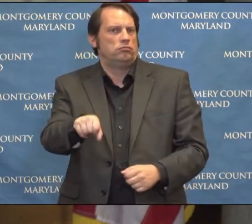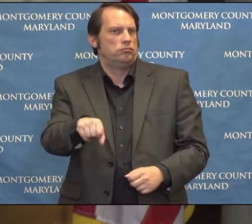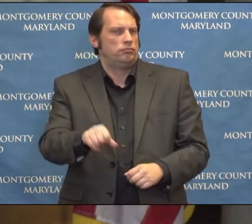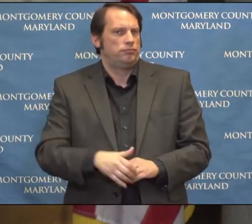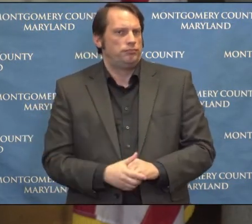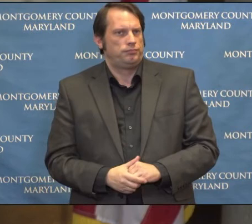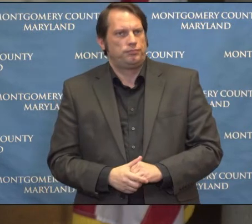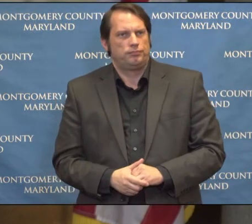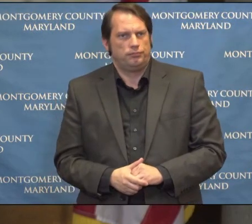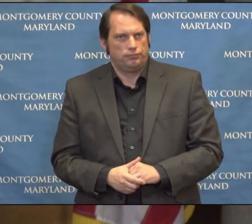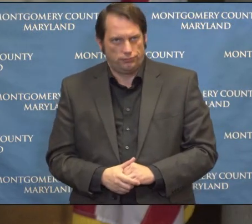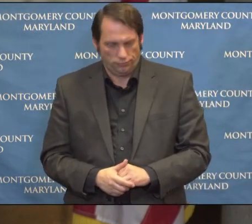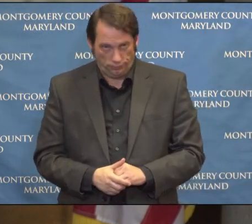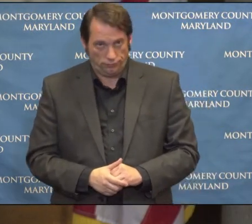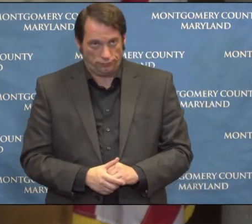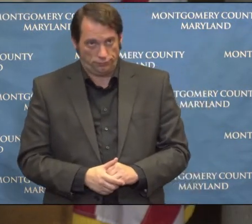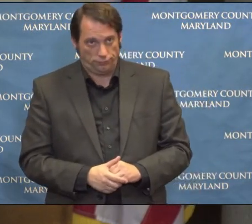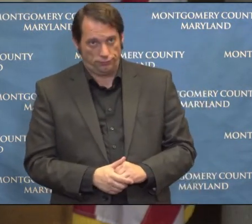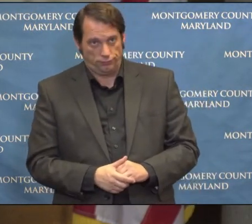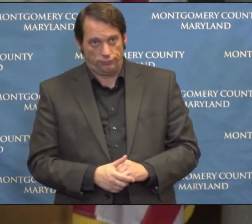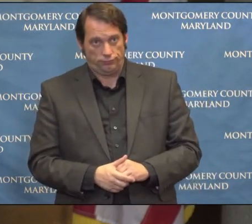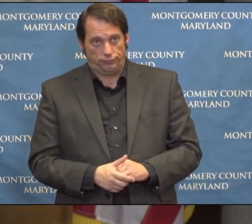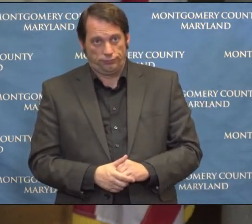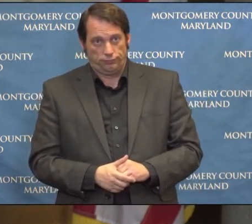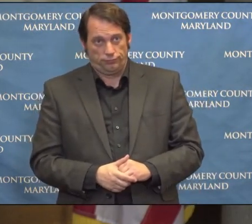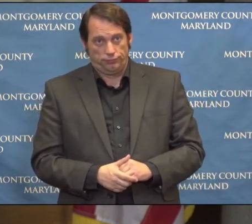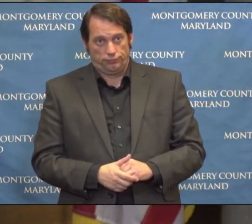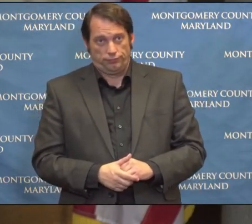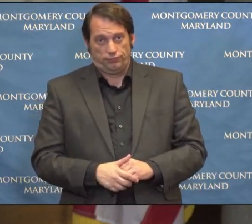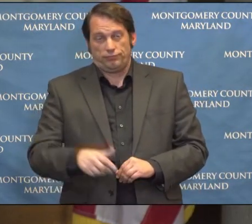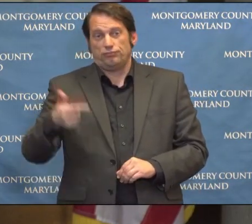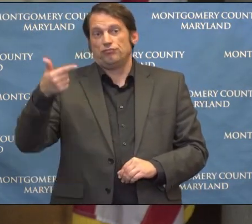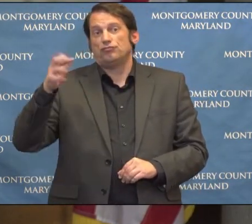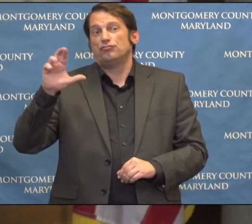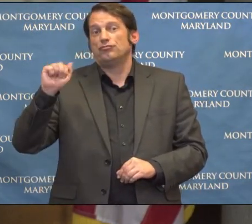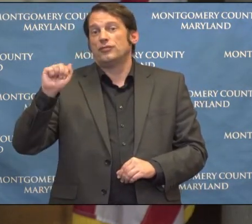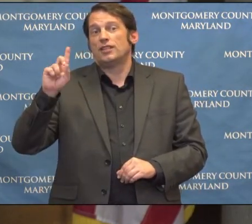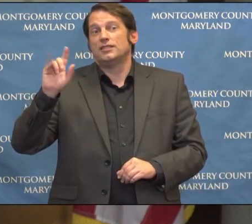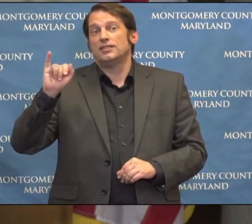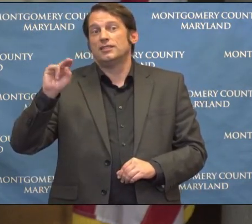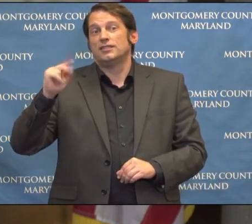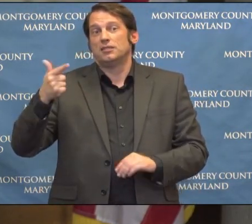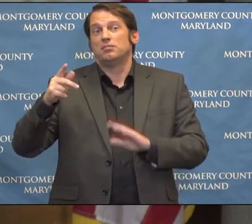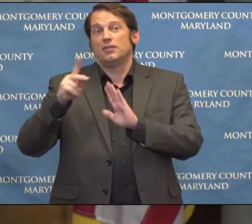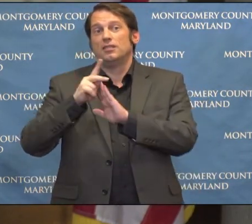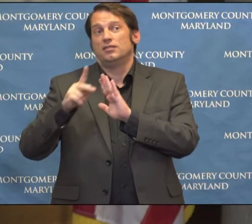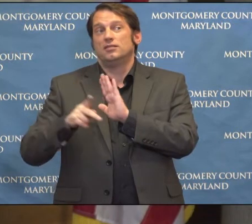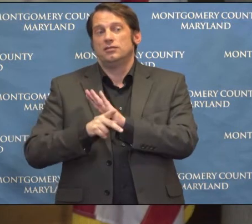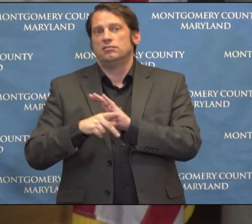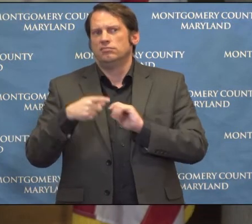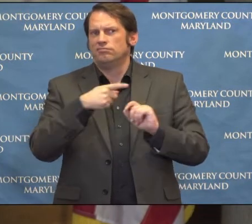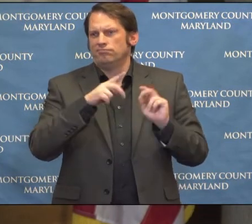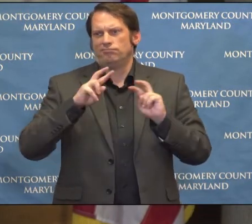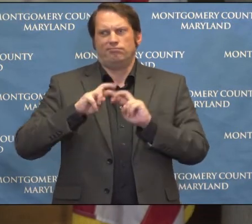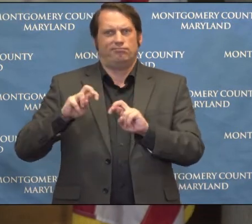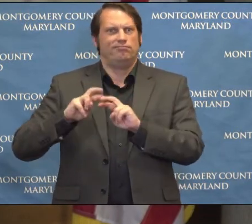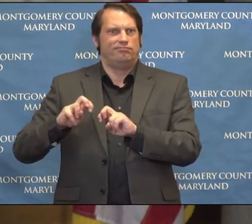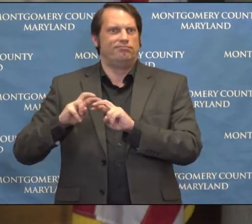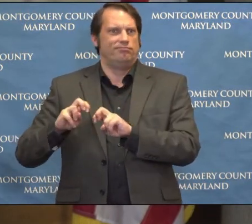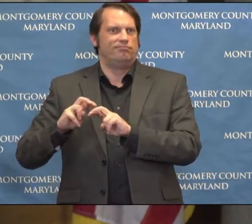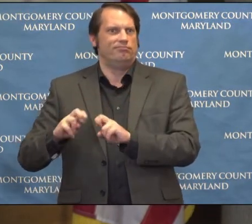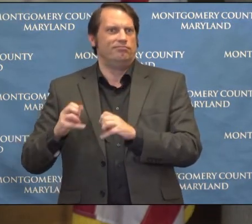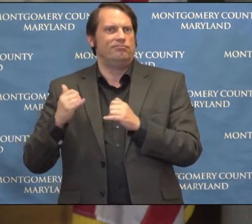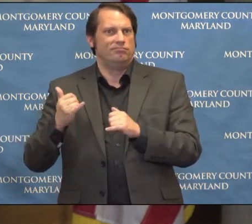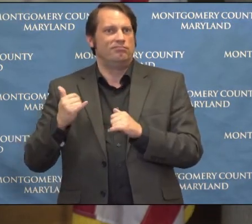for fourth marking period, which starts this Monday. And people say, well, why can't I know what it is? Because literally a month and a week